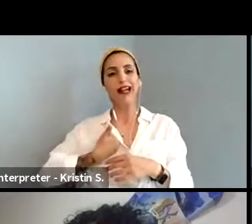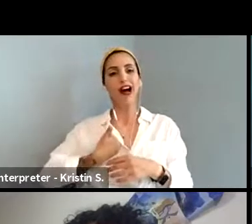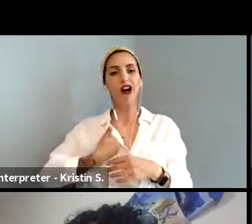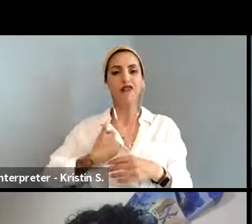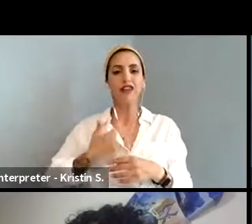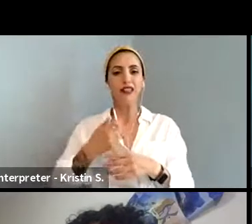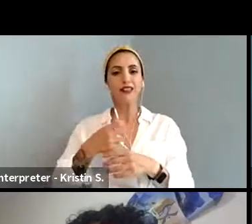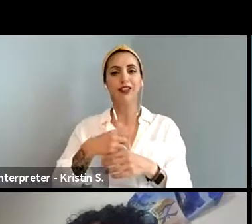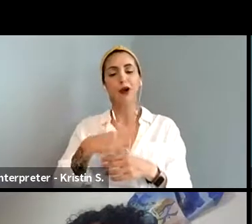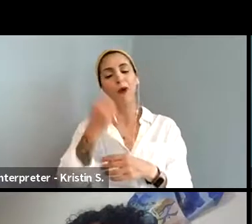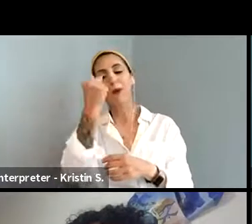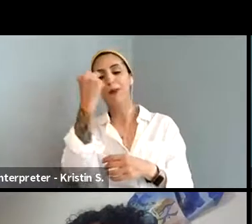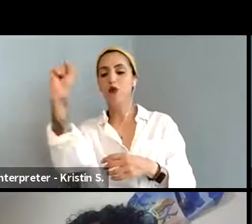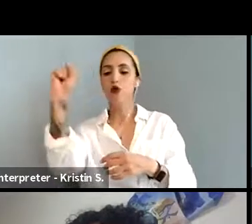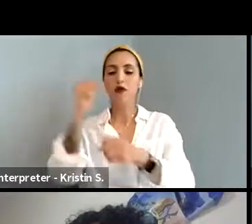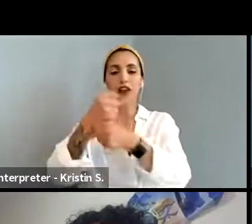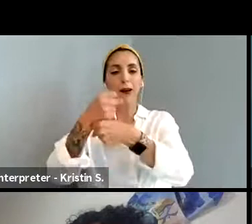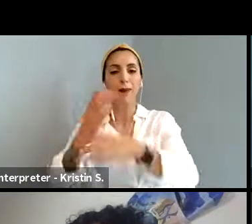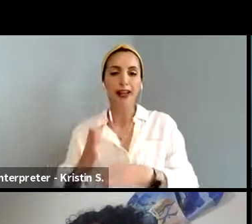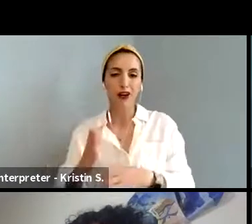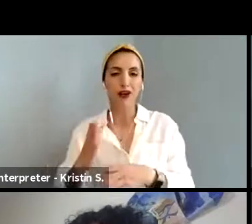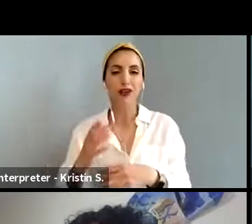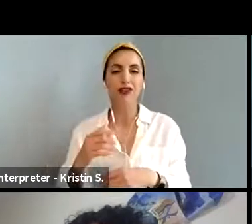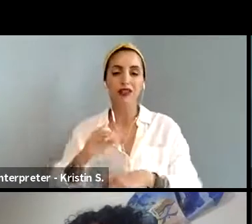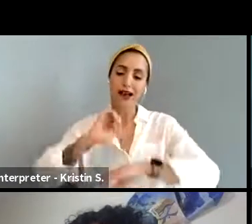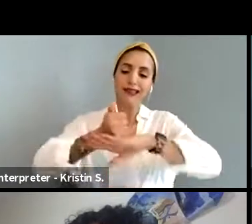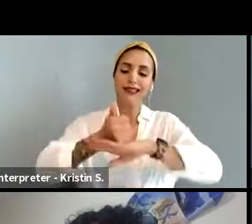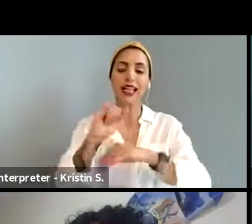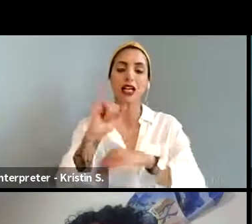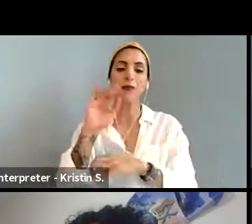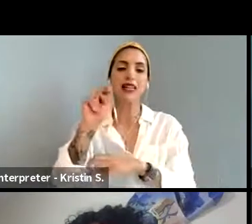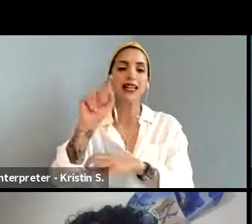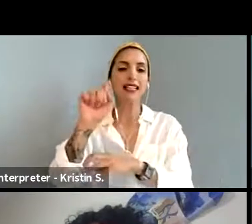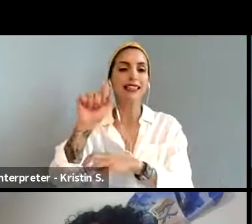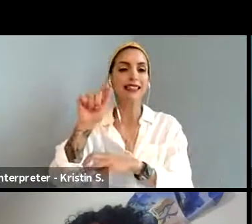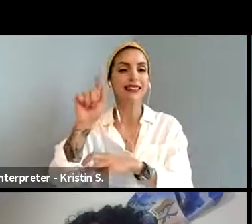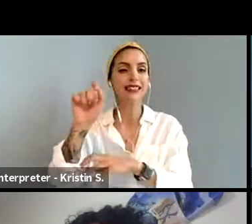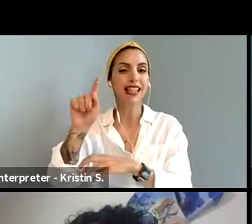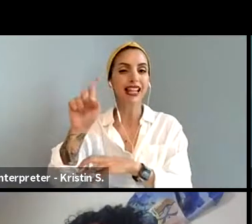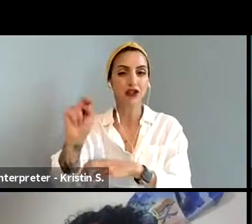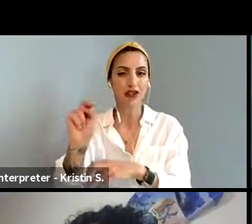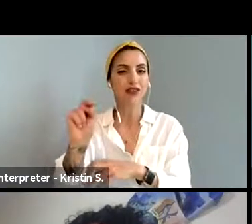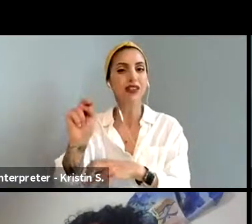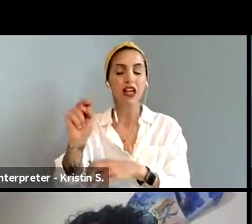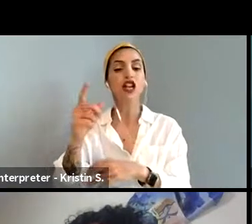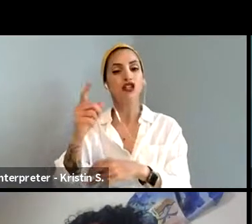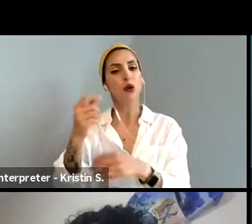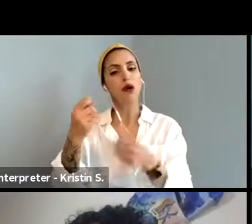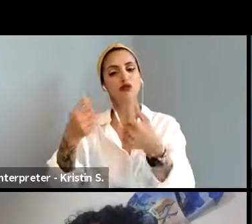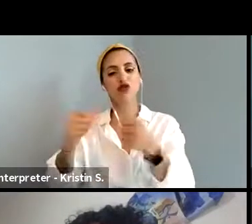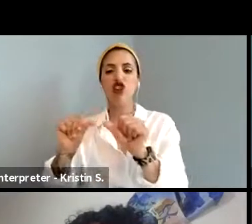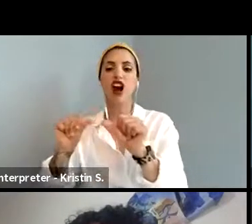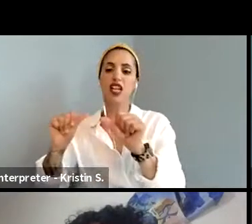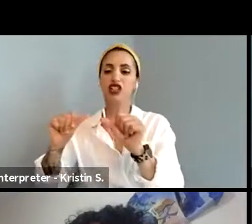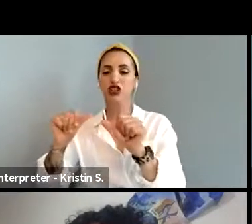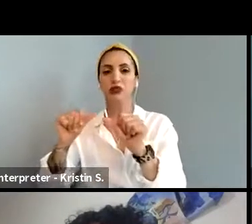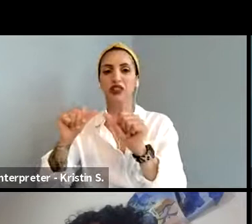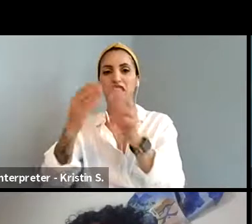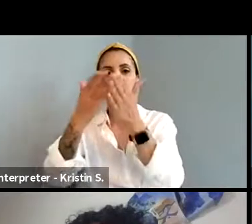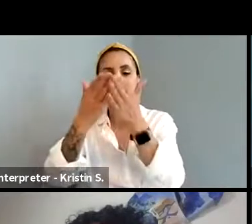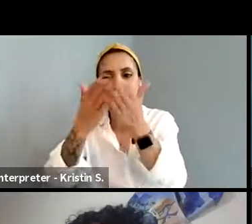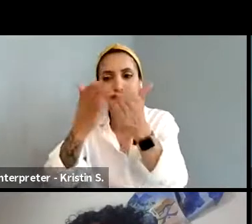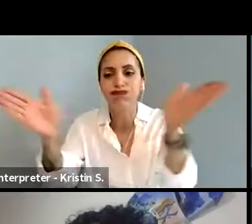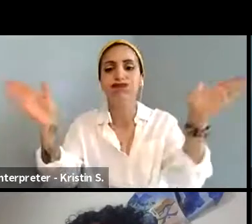installation person, to, Andrea was suggesting, you know, driving into other areas, you know, really taking